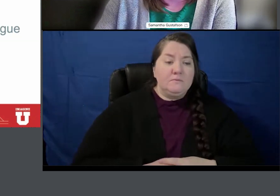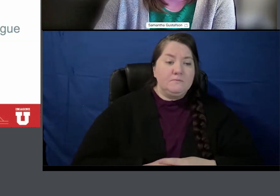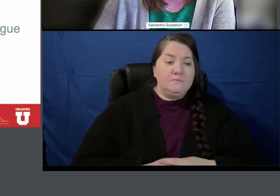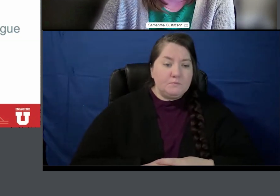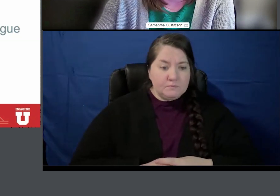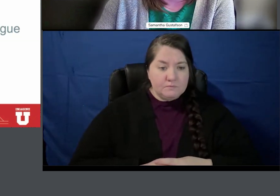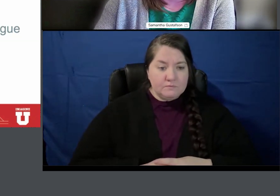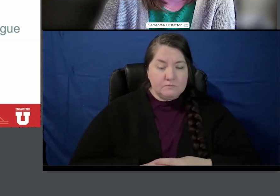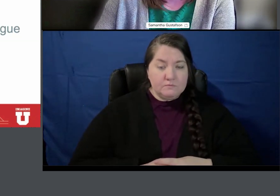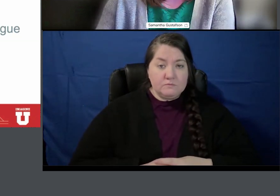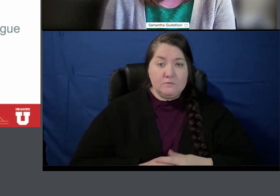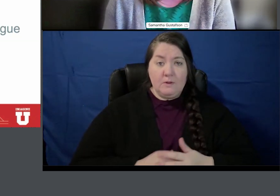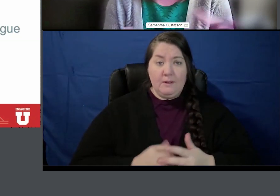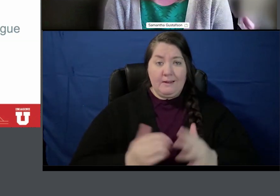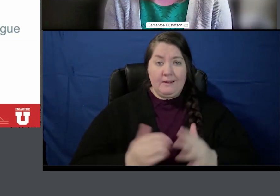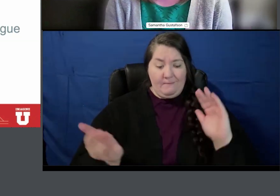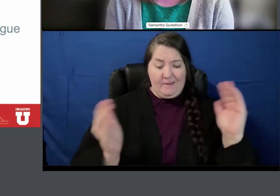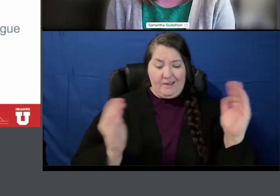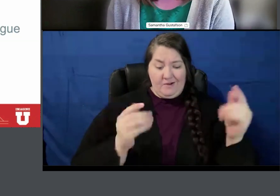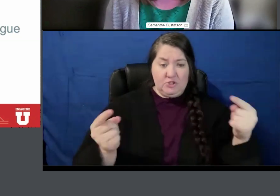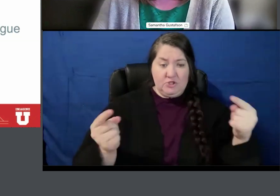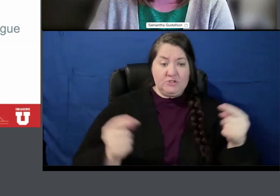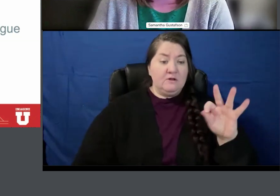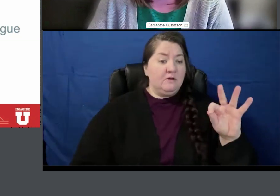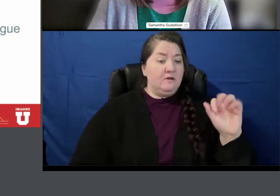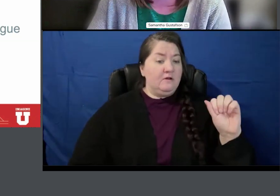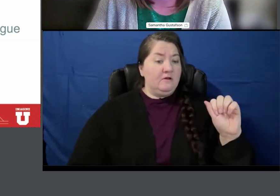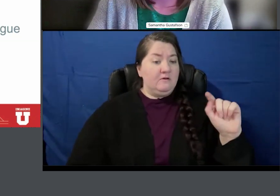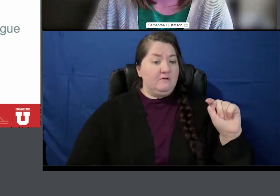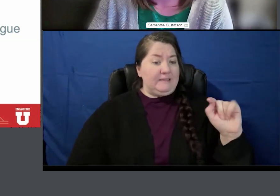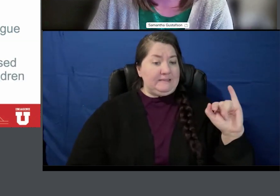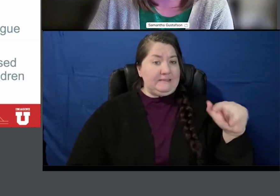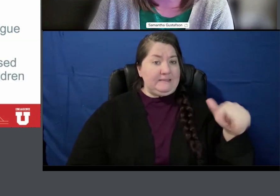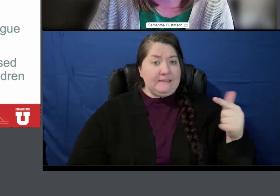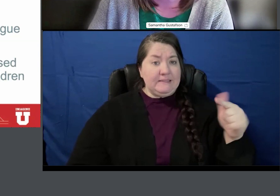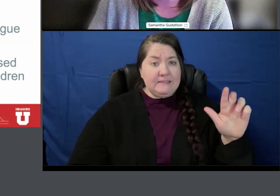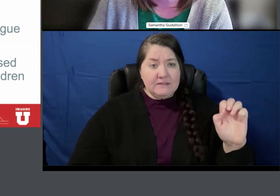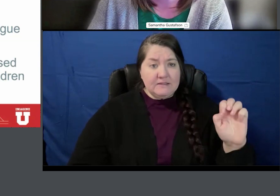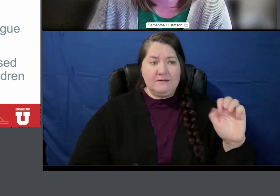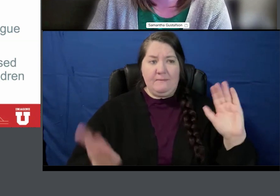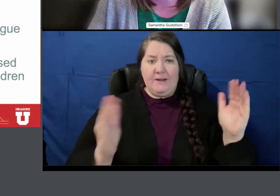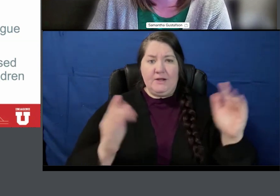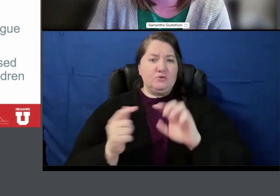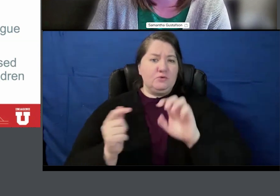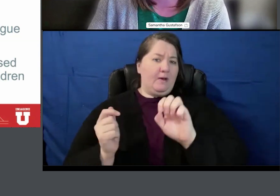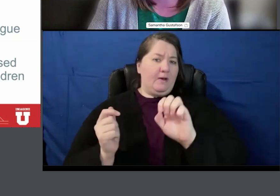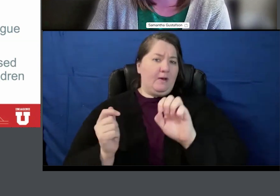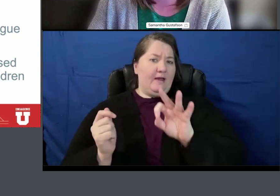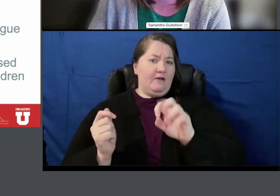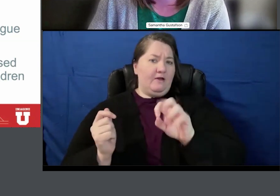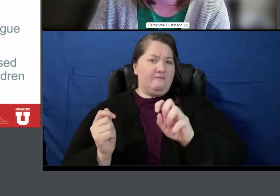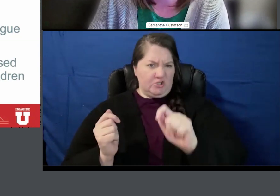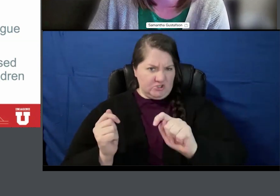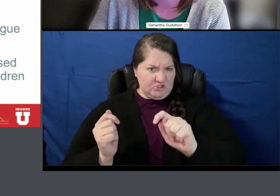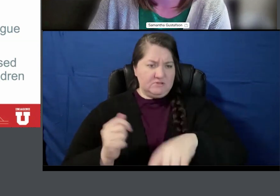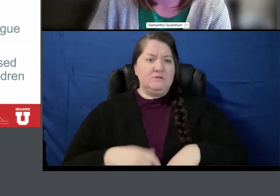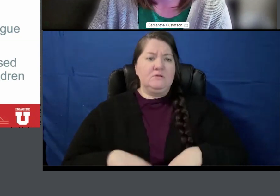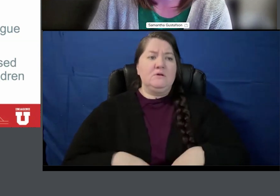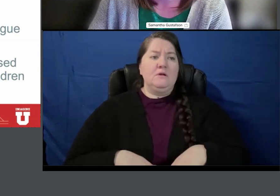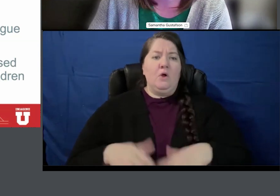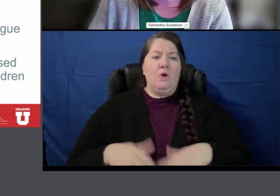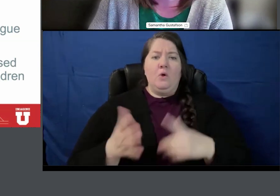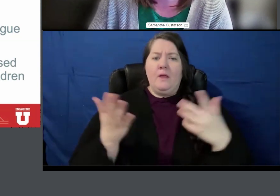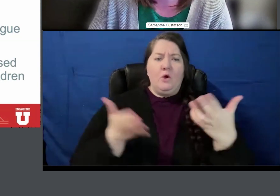and contrast the terms fatigue versus effort. And then we're going to go through what the research shows us